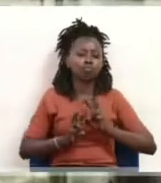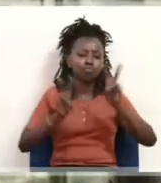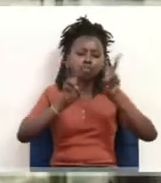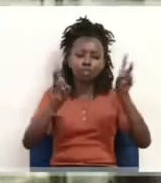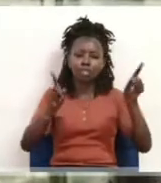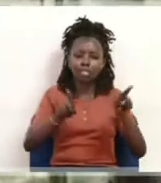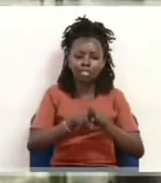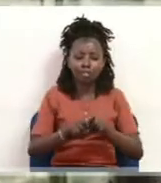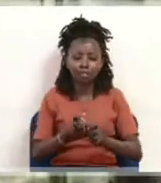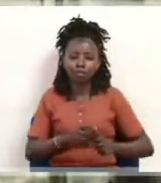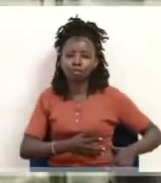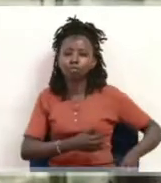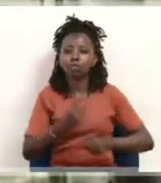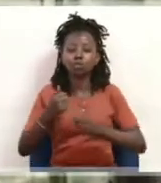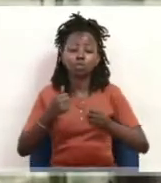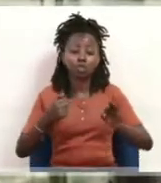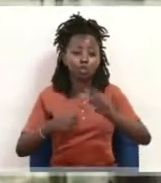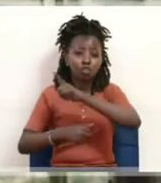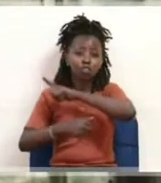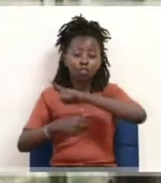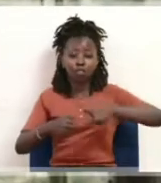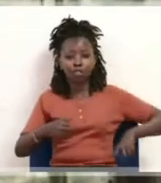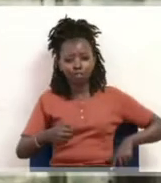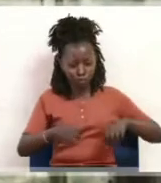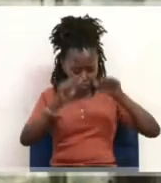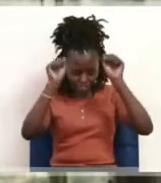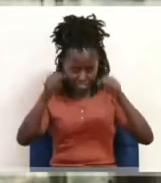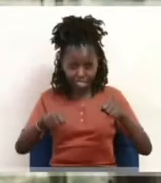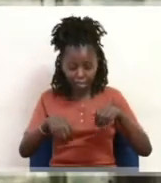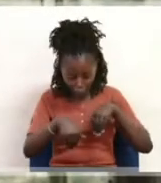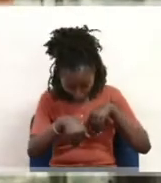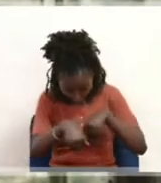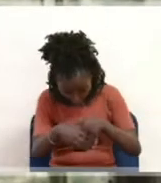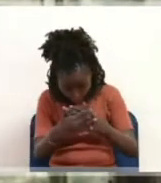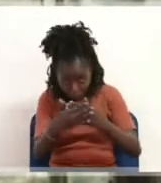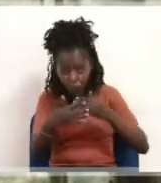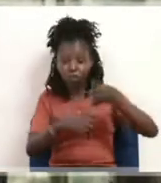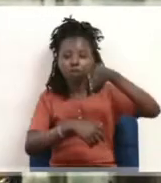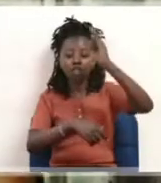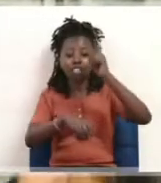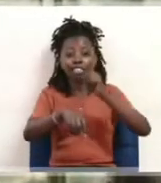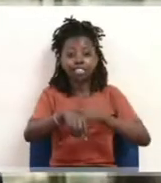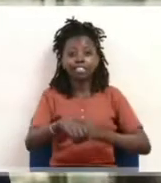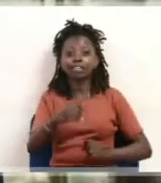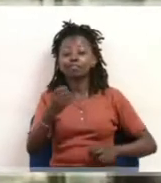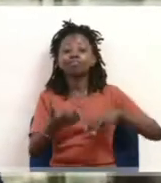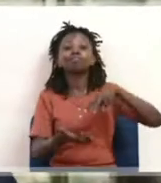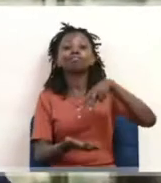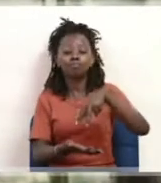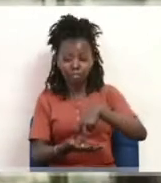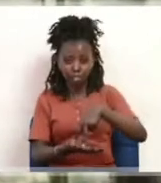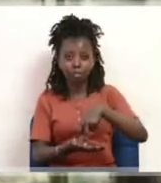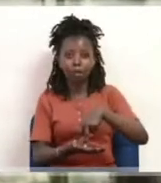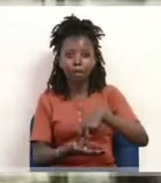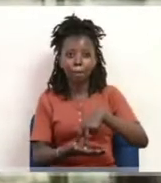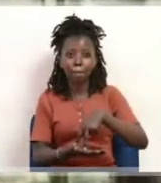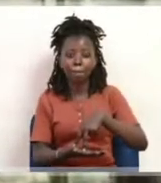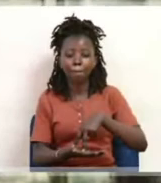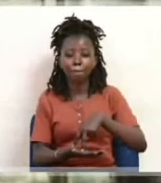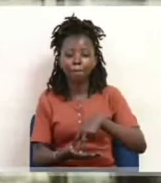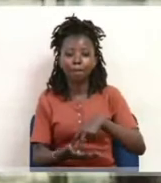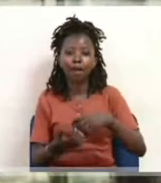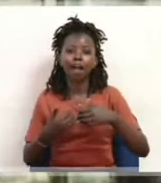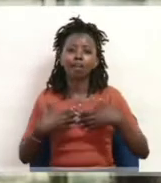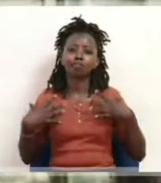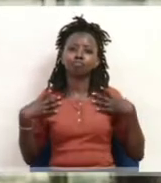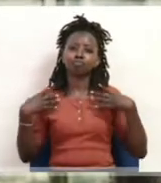Lord. Yes, let's bow before him. And when we rise up, we will have the strength